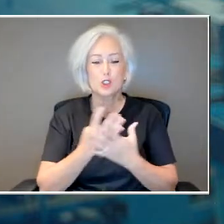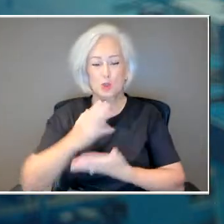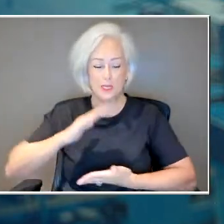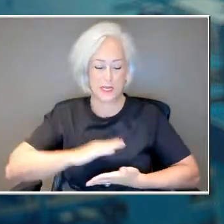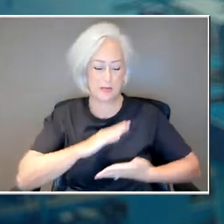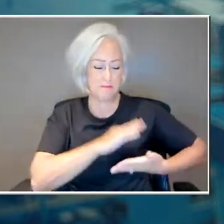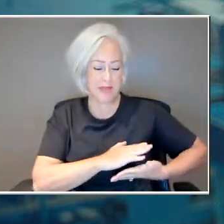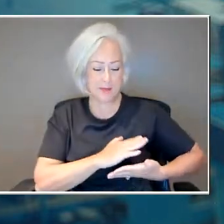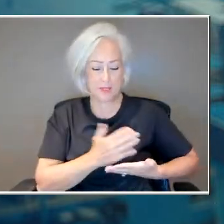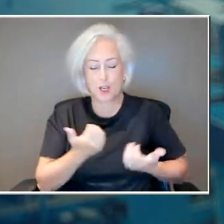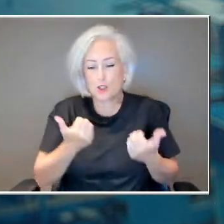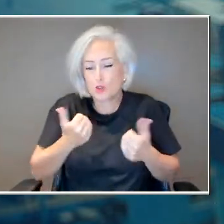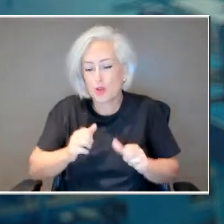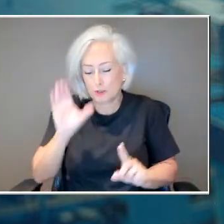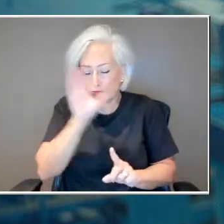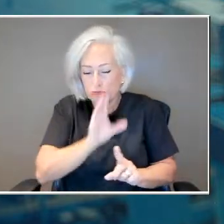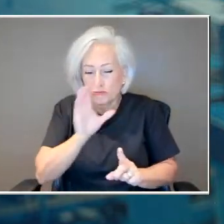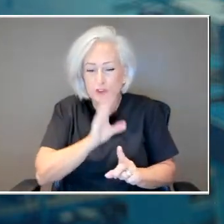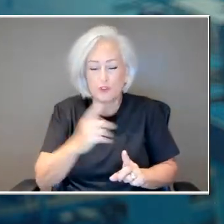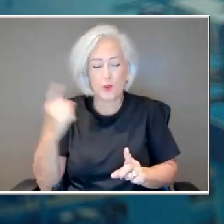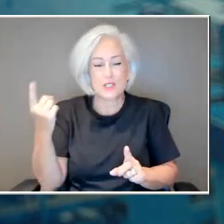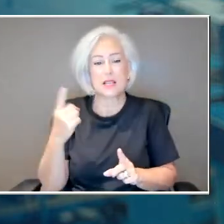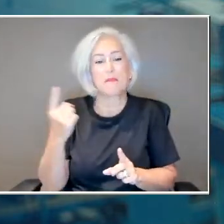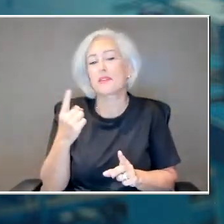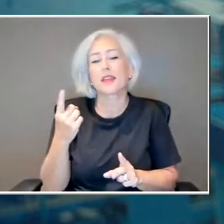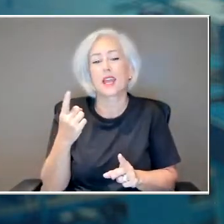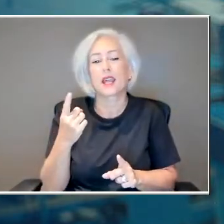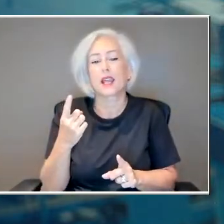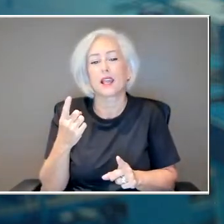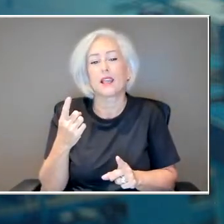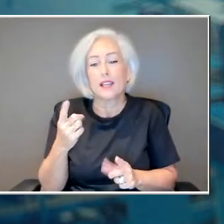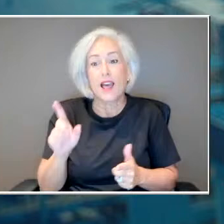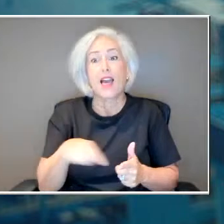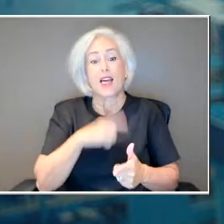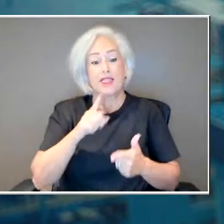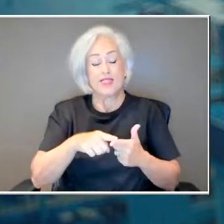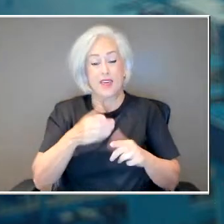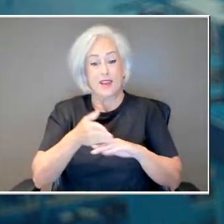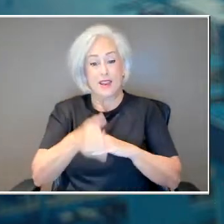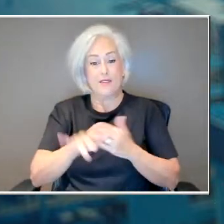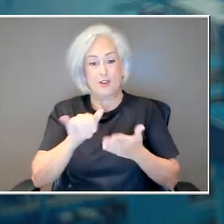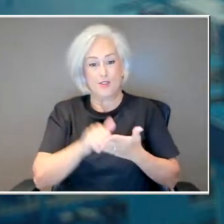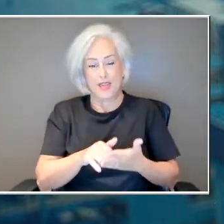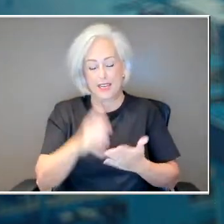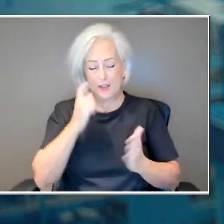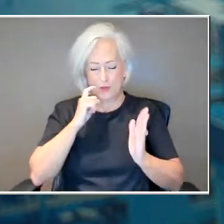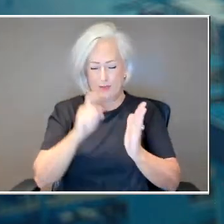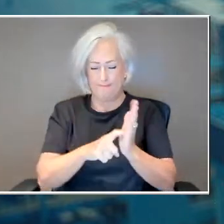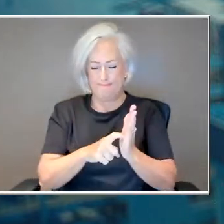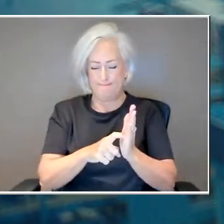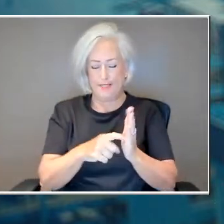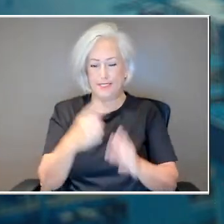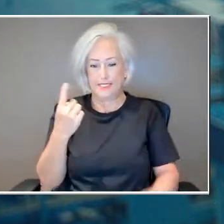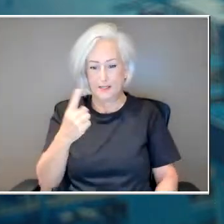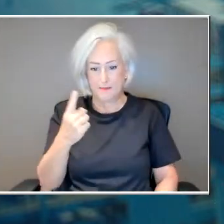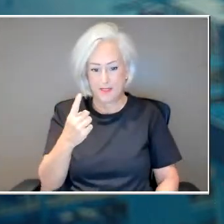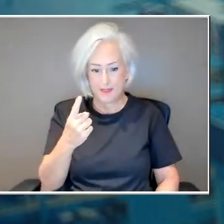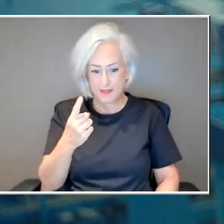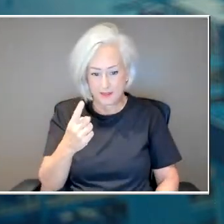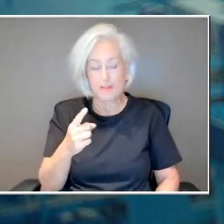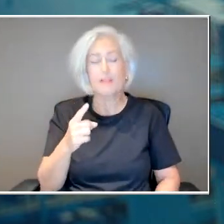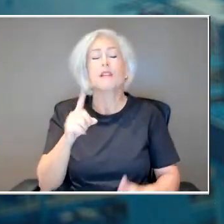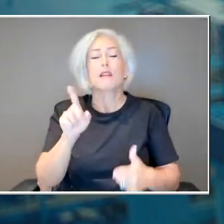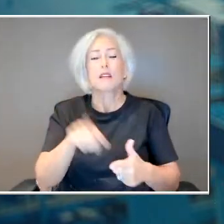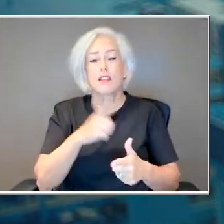find something initial. And then from there, if something abnormal is identified, we bring patient back.